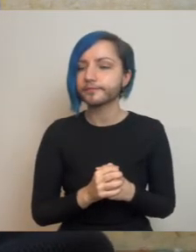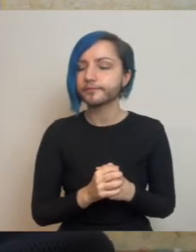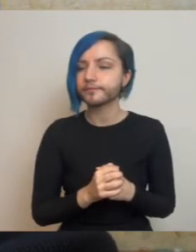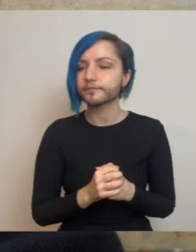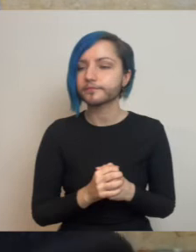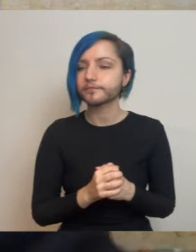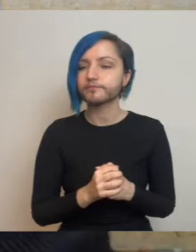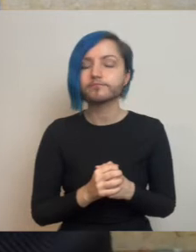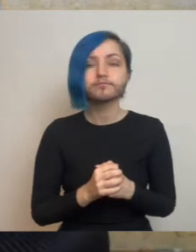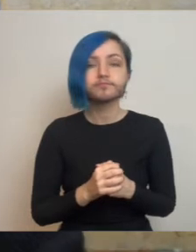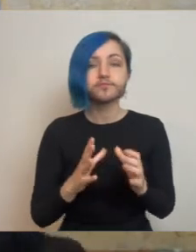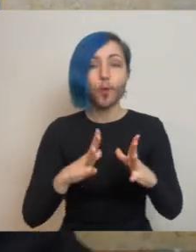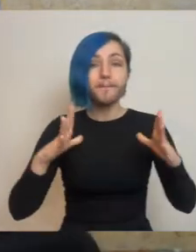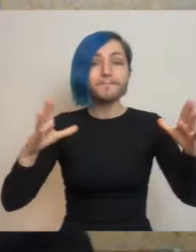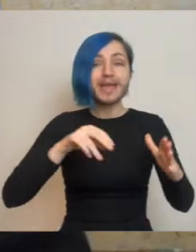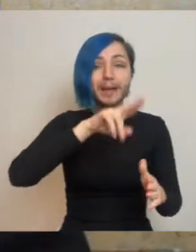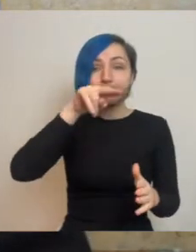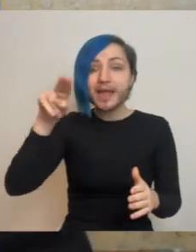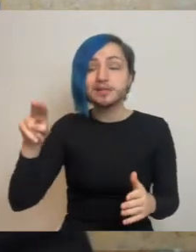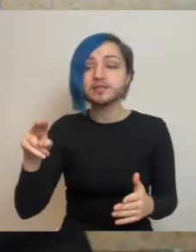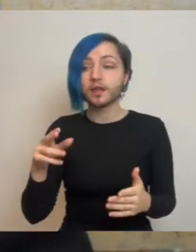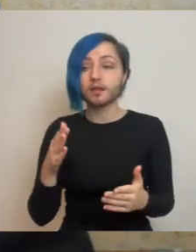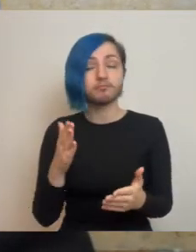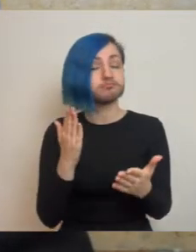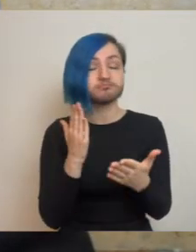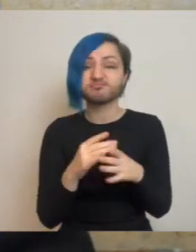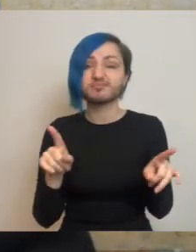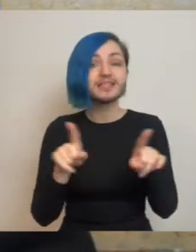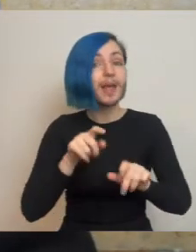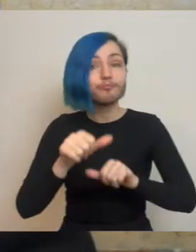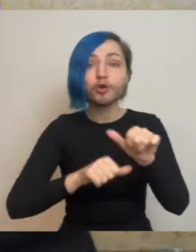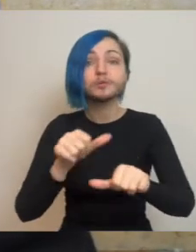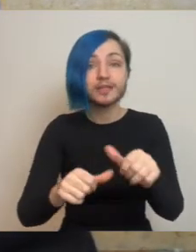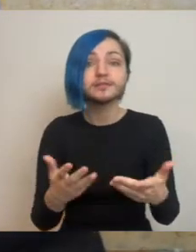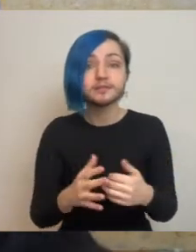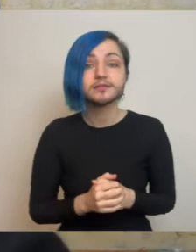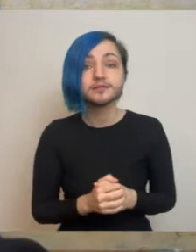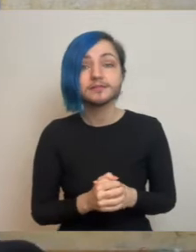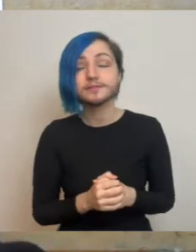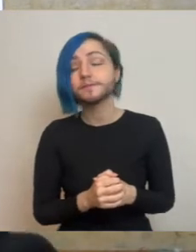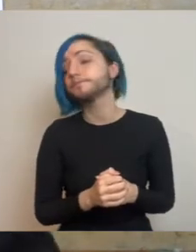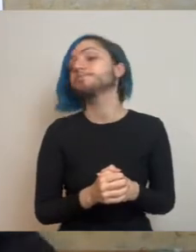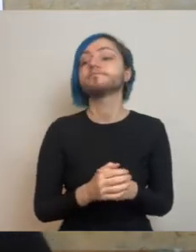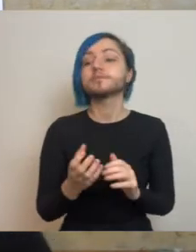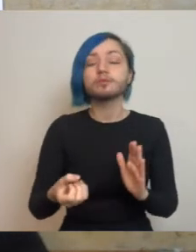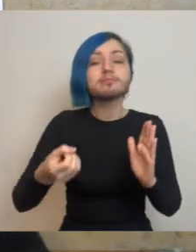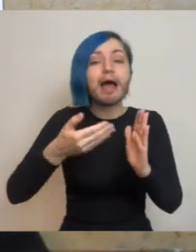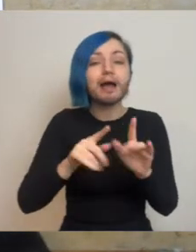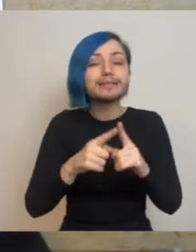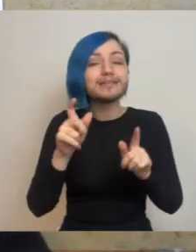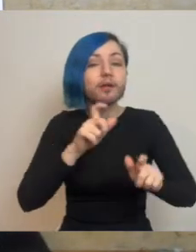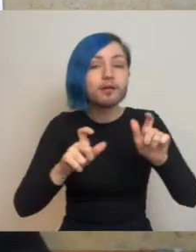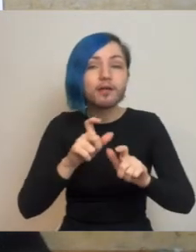And when I'm doing a large painting, I work exactly the same way. So I'm just adding lots of different